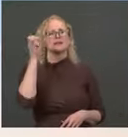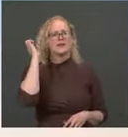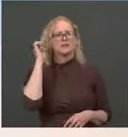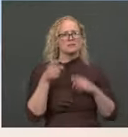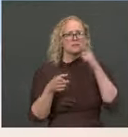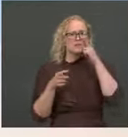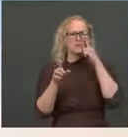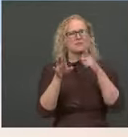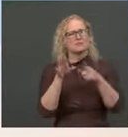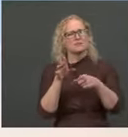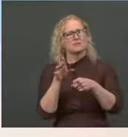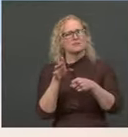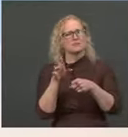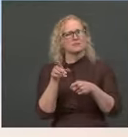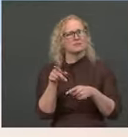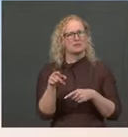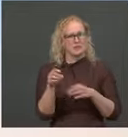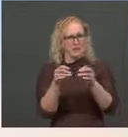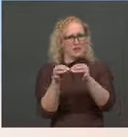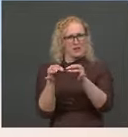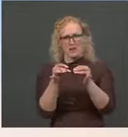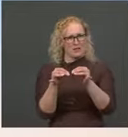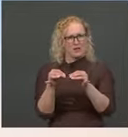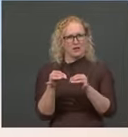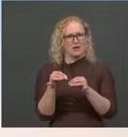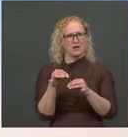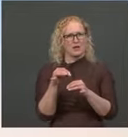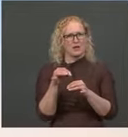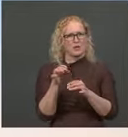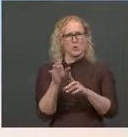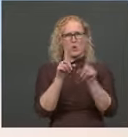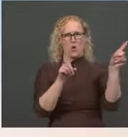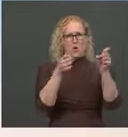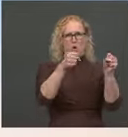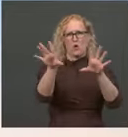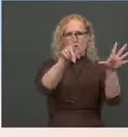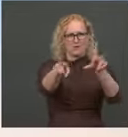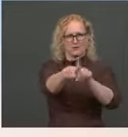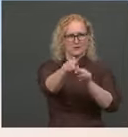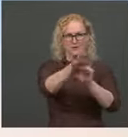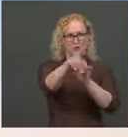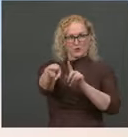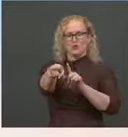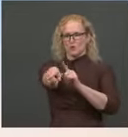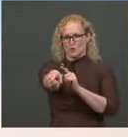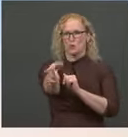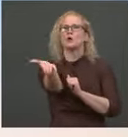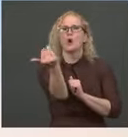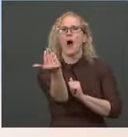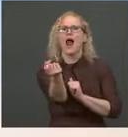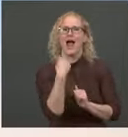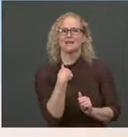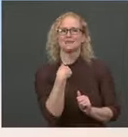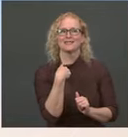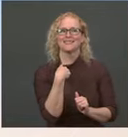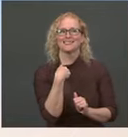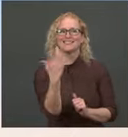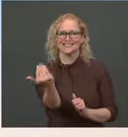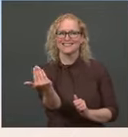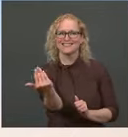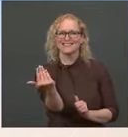me. No, but I'm asking you a question. I understand. Go ahead. Go ahead. Isn't it better to allow for democracy to allow more reporters to ask questions? Go ahead, Eugene. Ask the